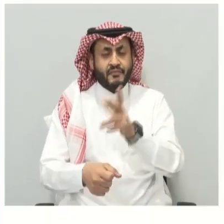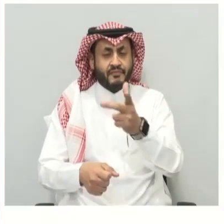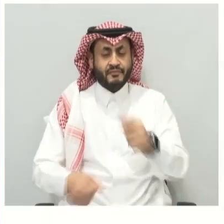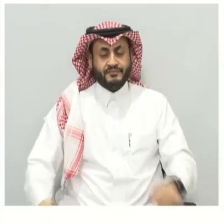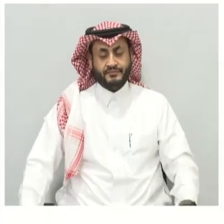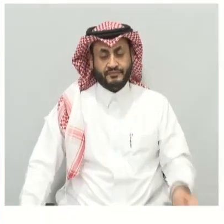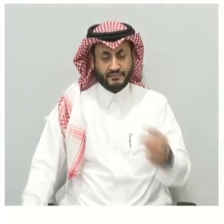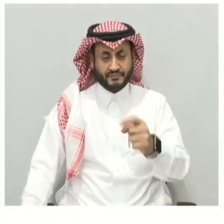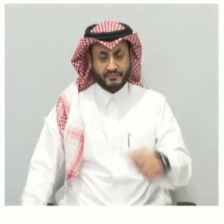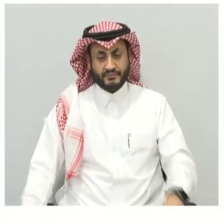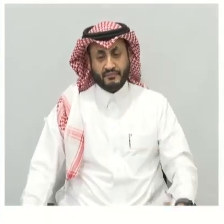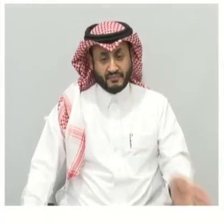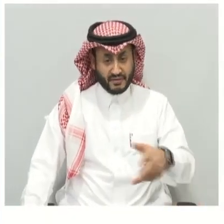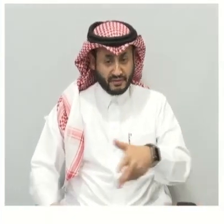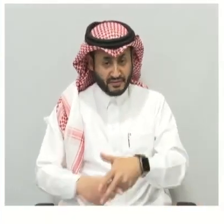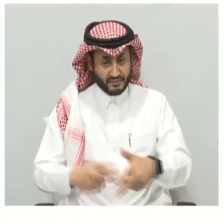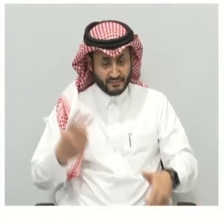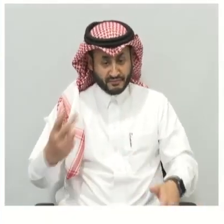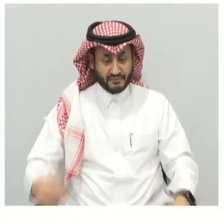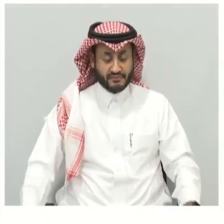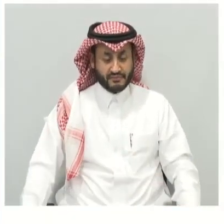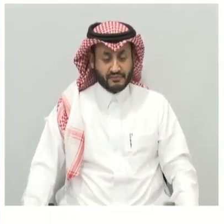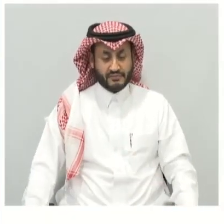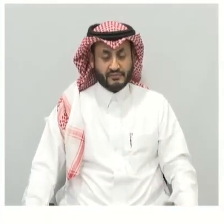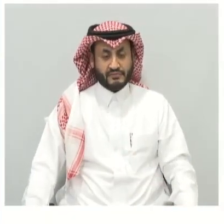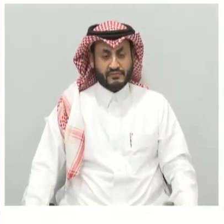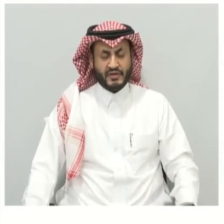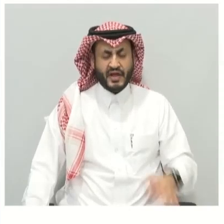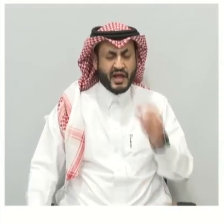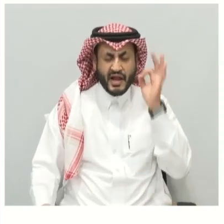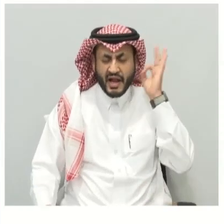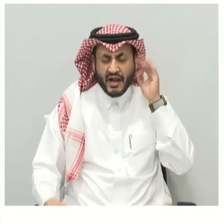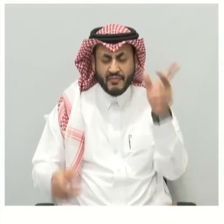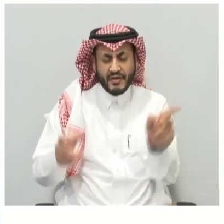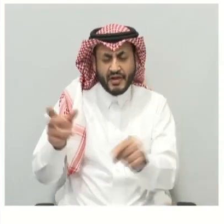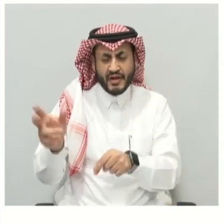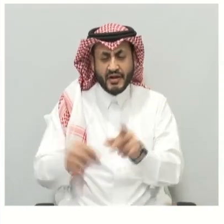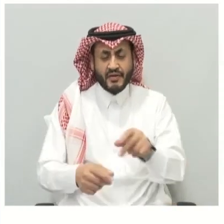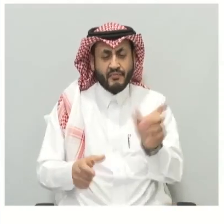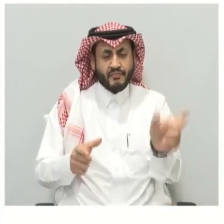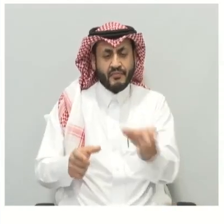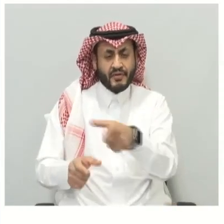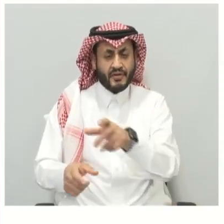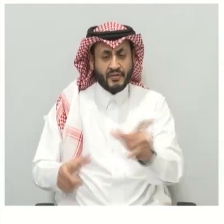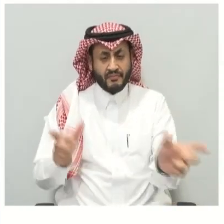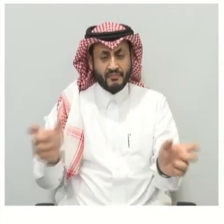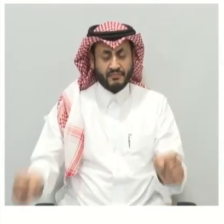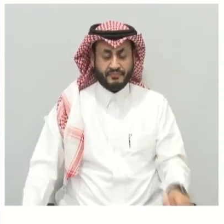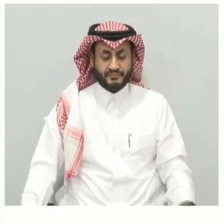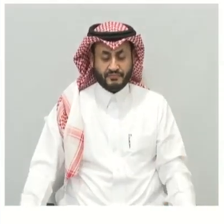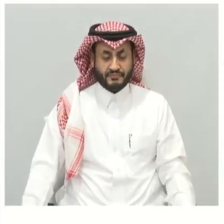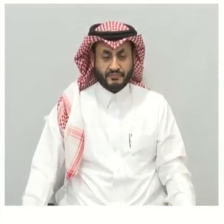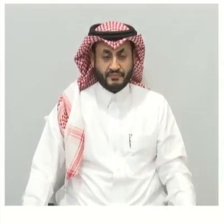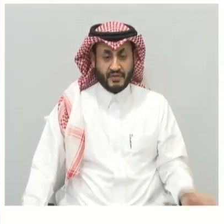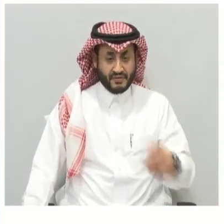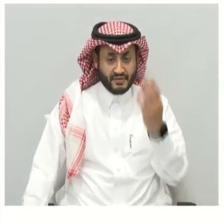And also, as for the second unit, we'll listen to specific details about different people. And also, we're going